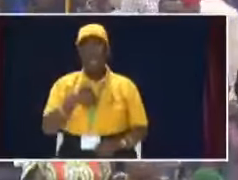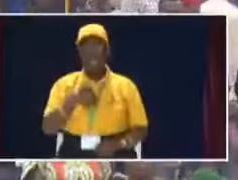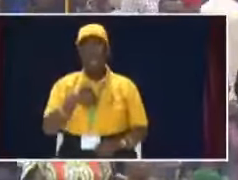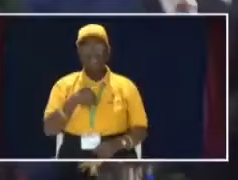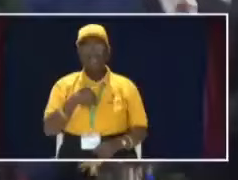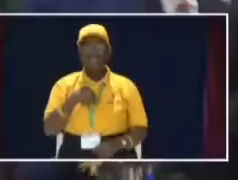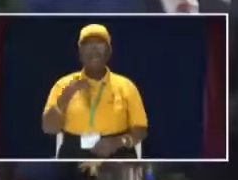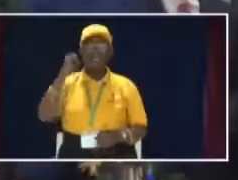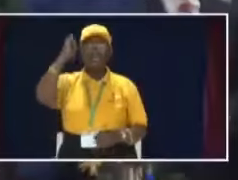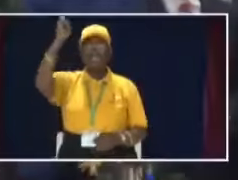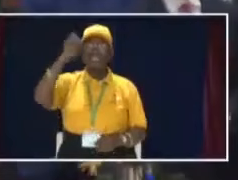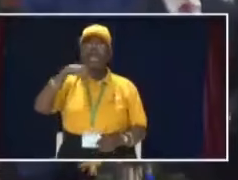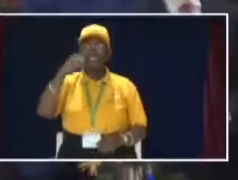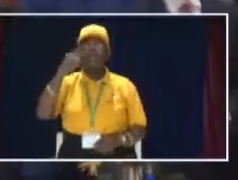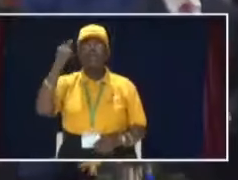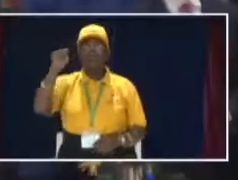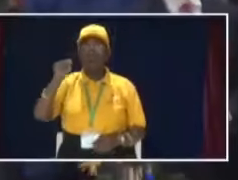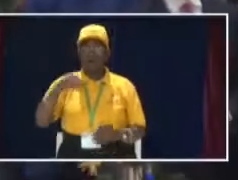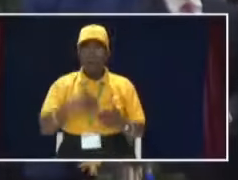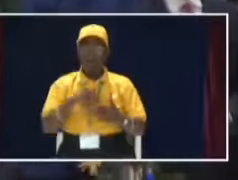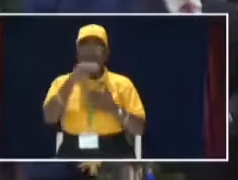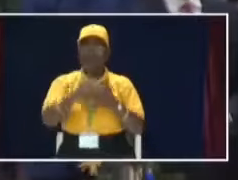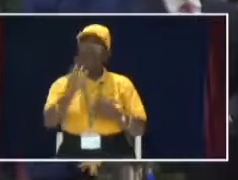He said, for the next 3 days,